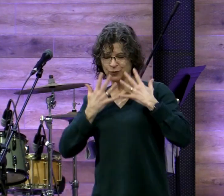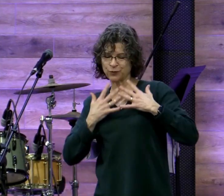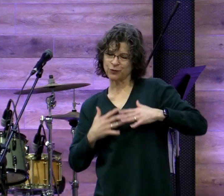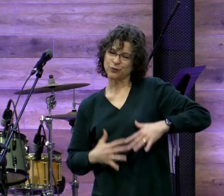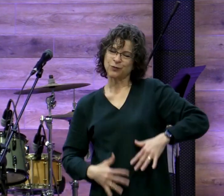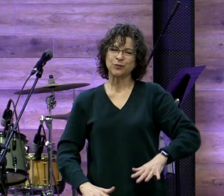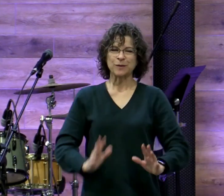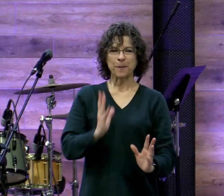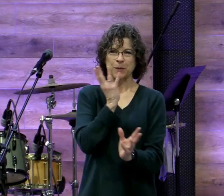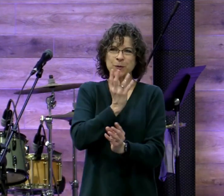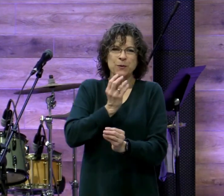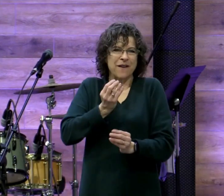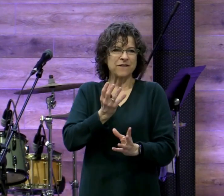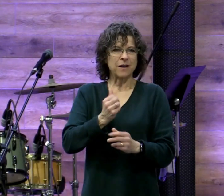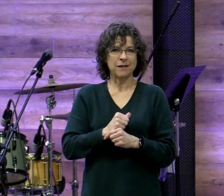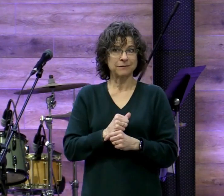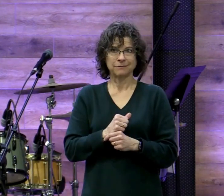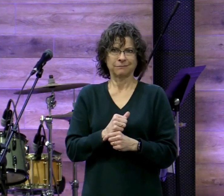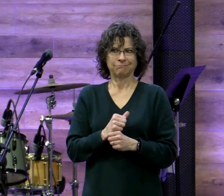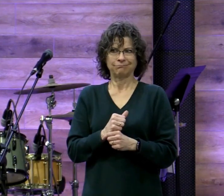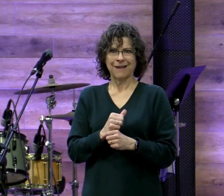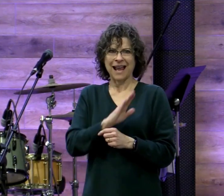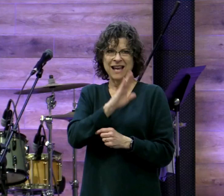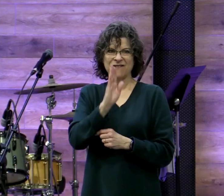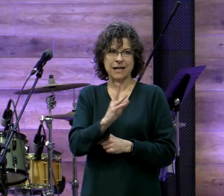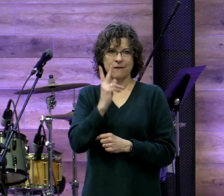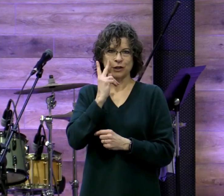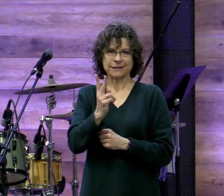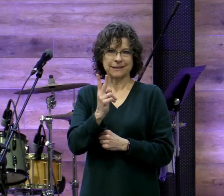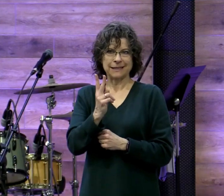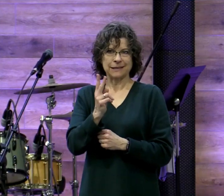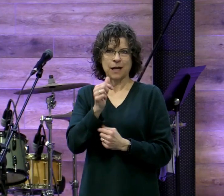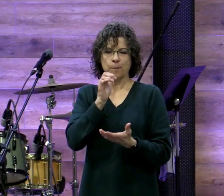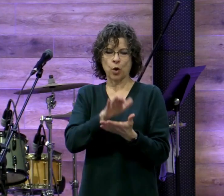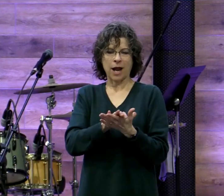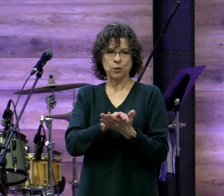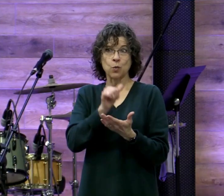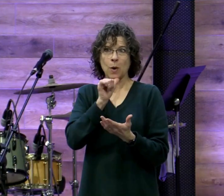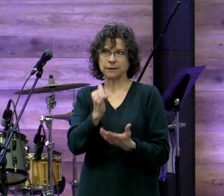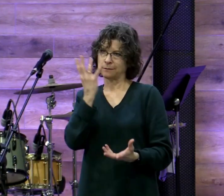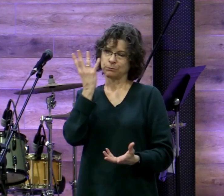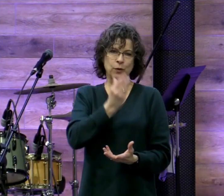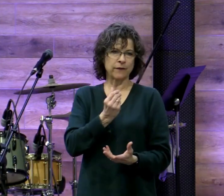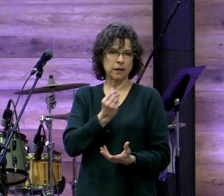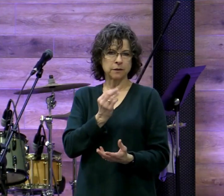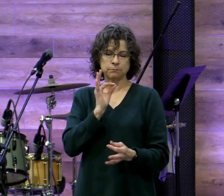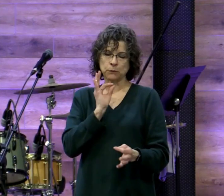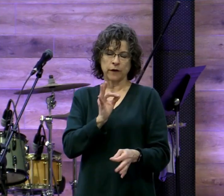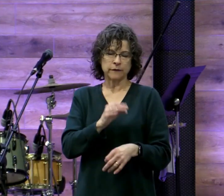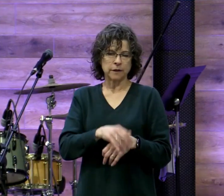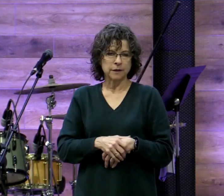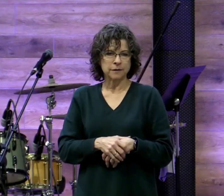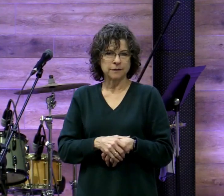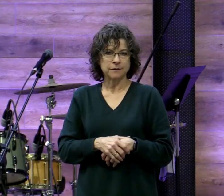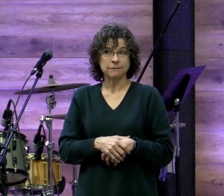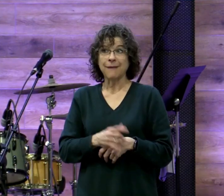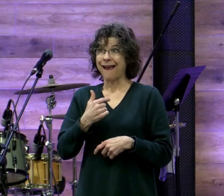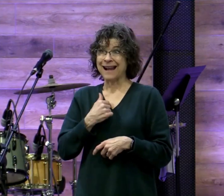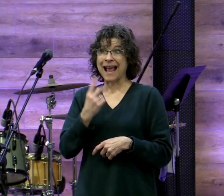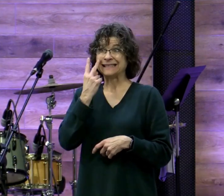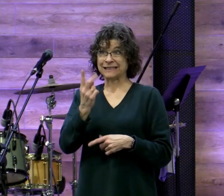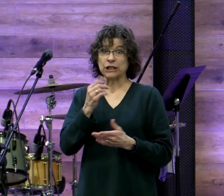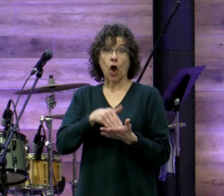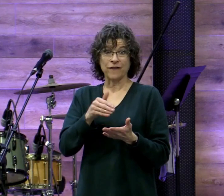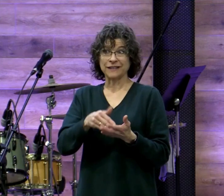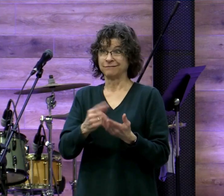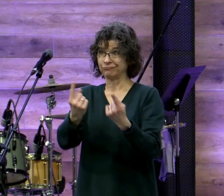prepare, I've yet to see a bride who is not radiant when she walks down that aisle. And I get a great view of it. I get to be right